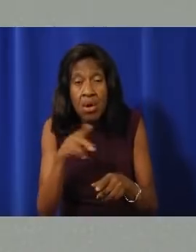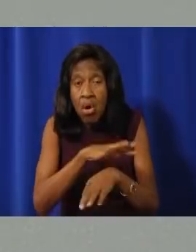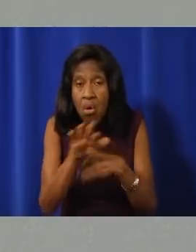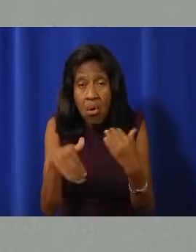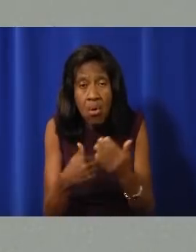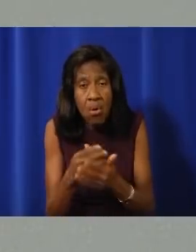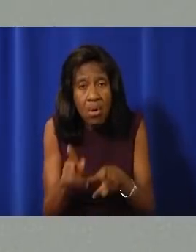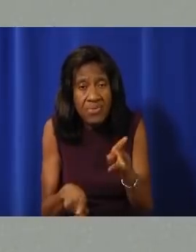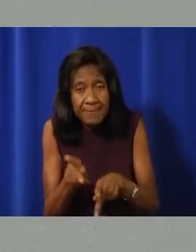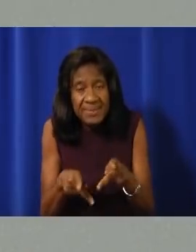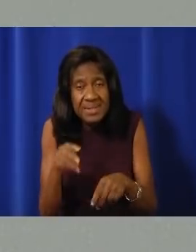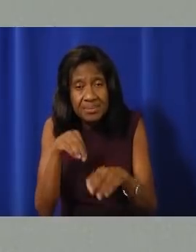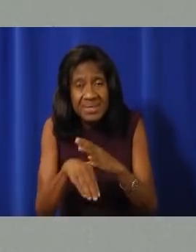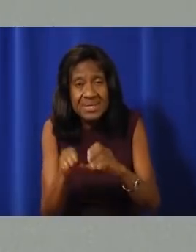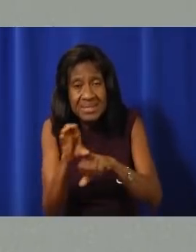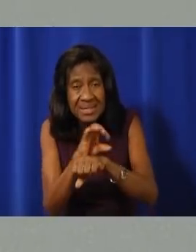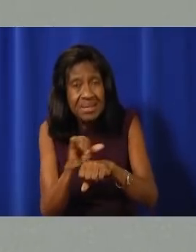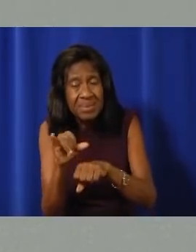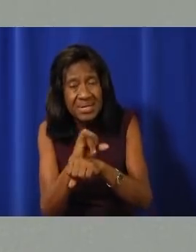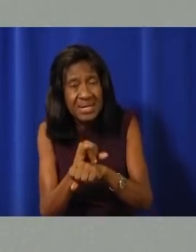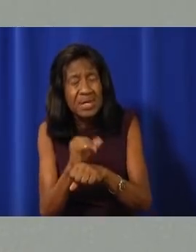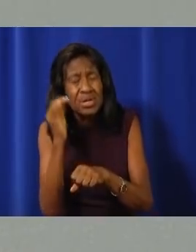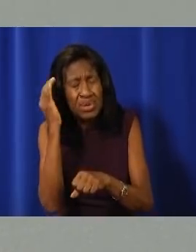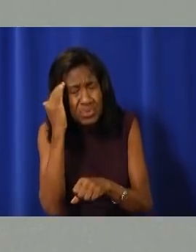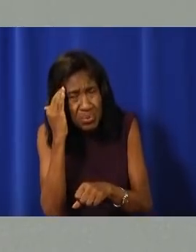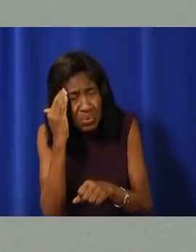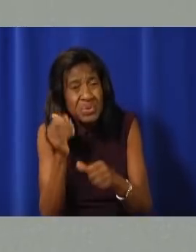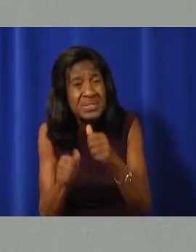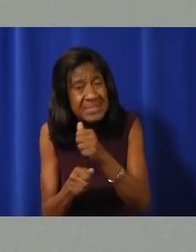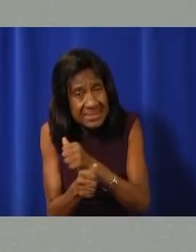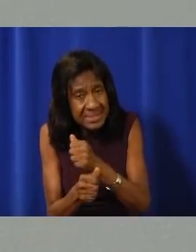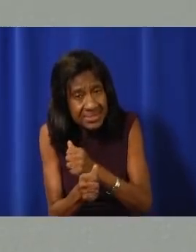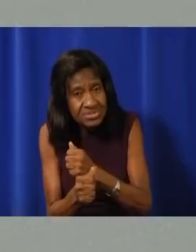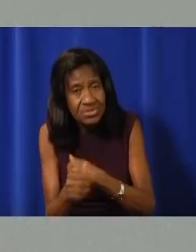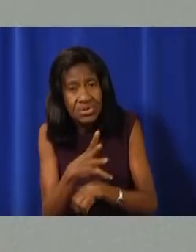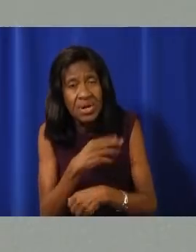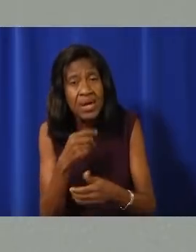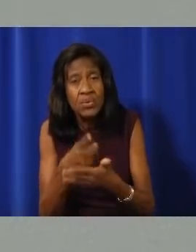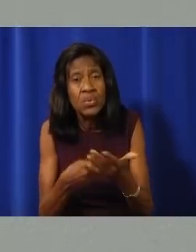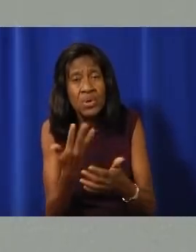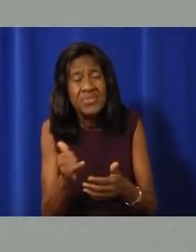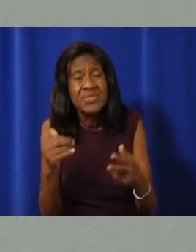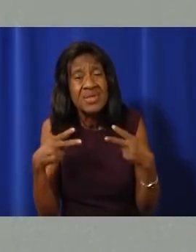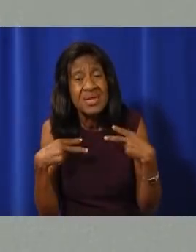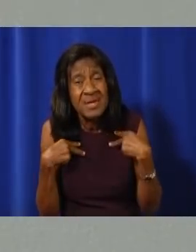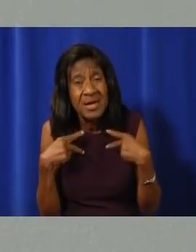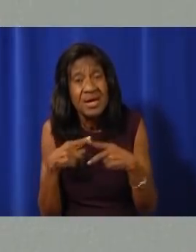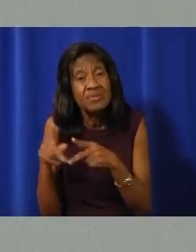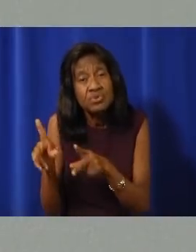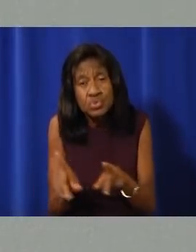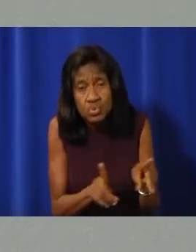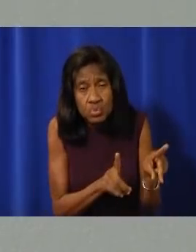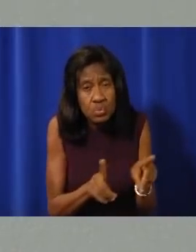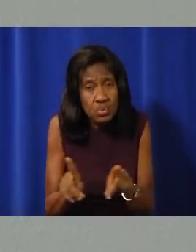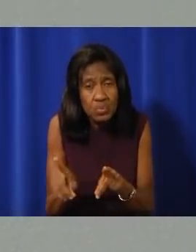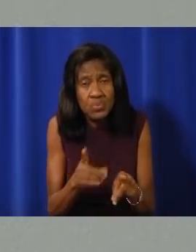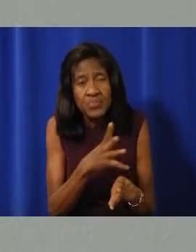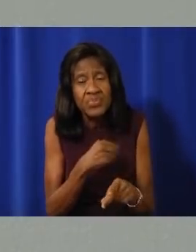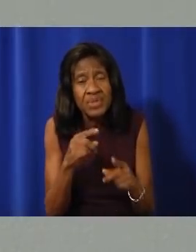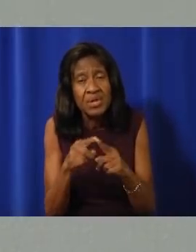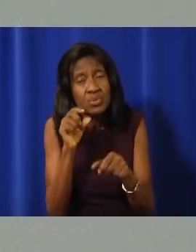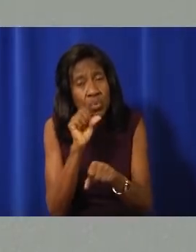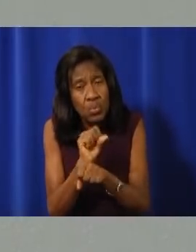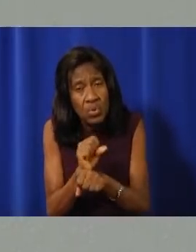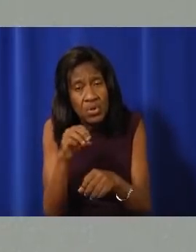all of the risks, what they have to do, and to work in the community